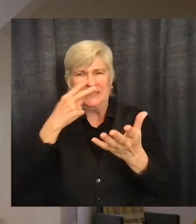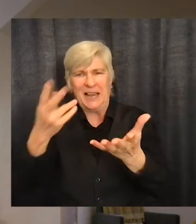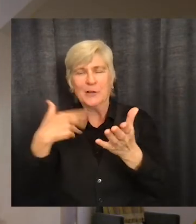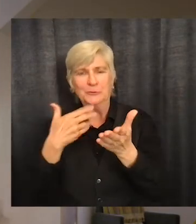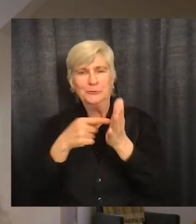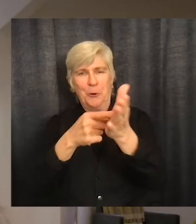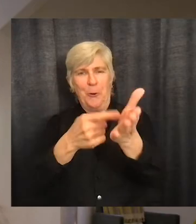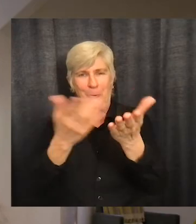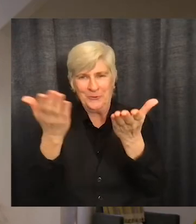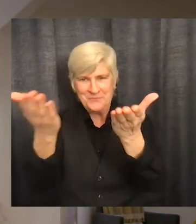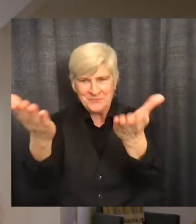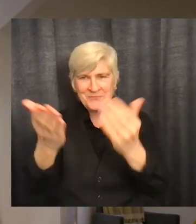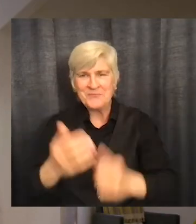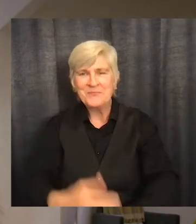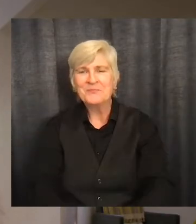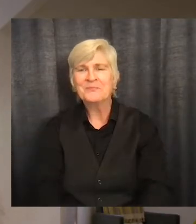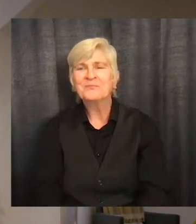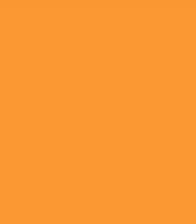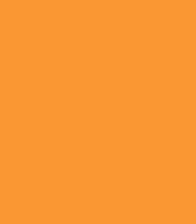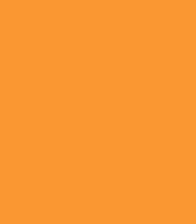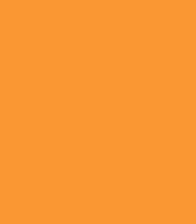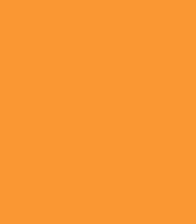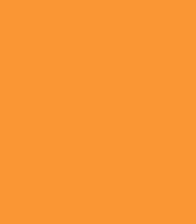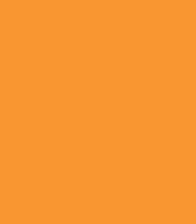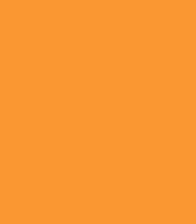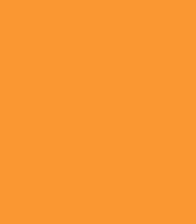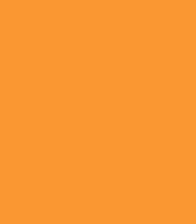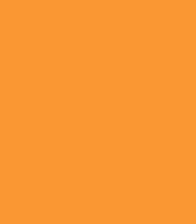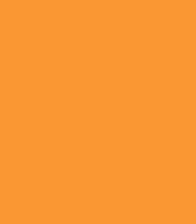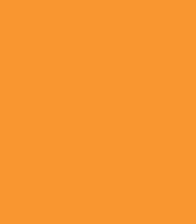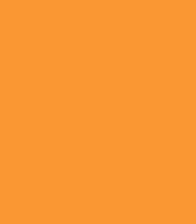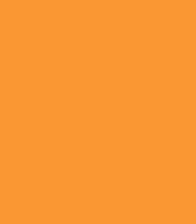moments that are made on Pinterest. Check it out.